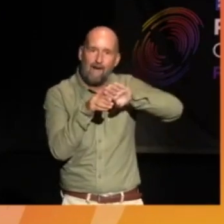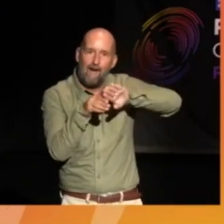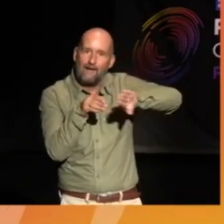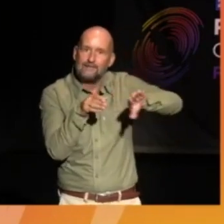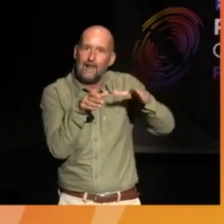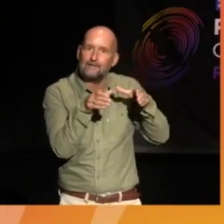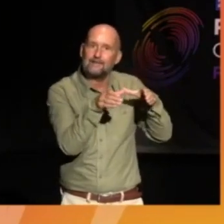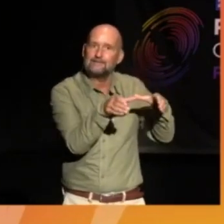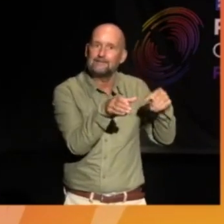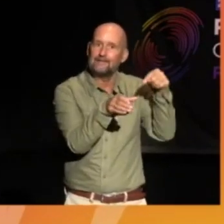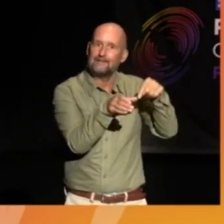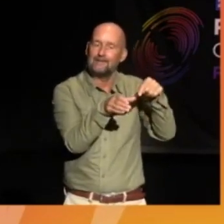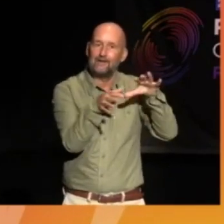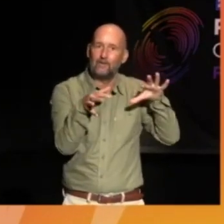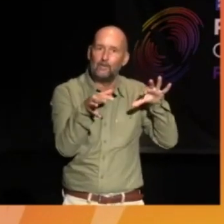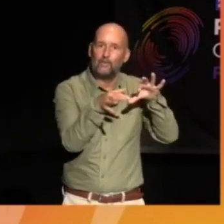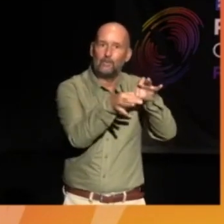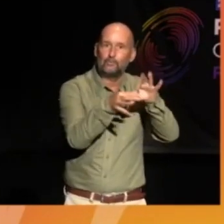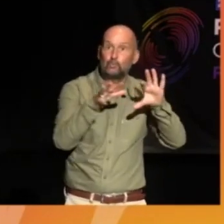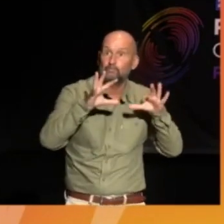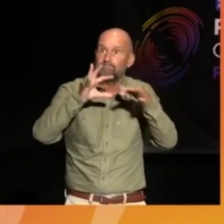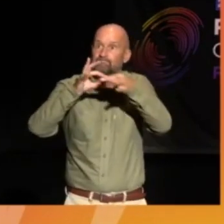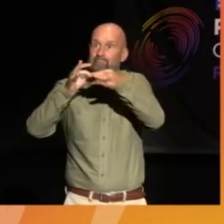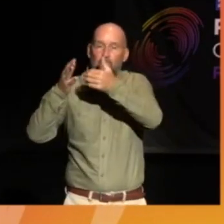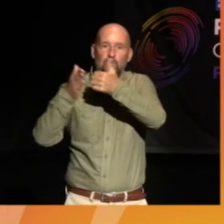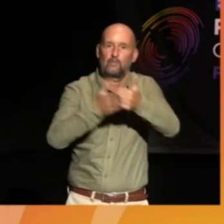any ability to mobilize.